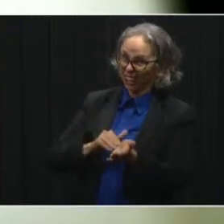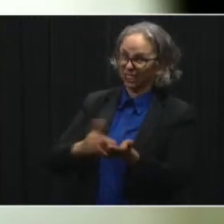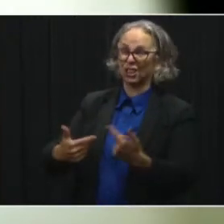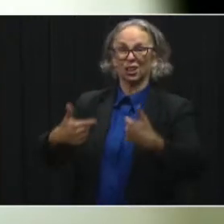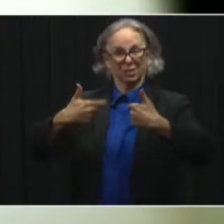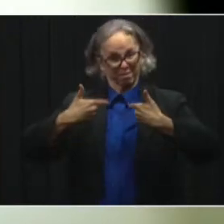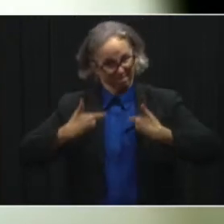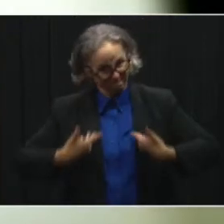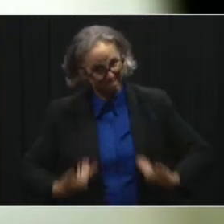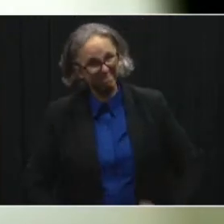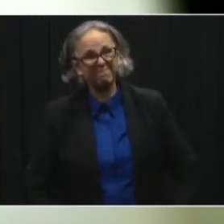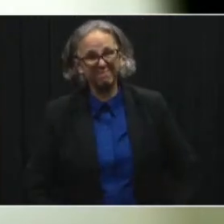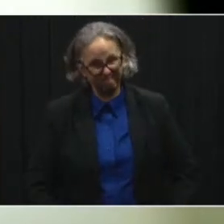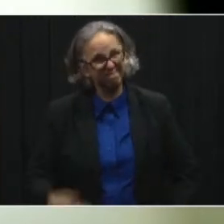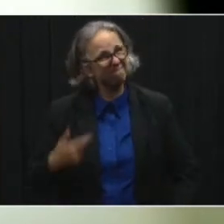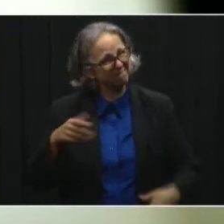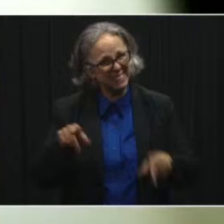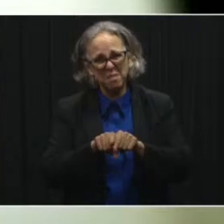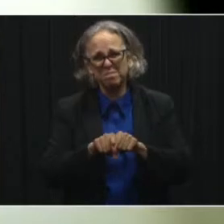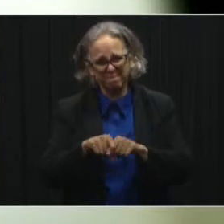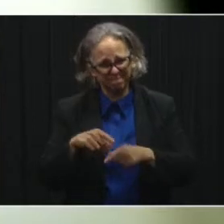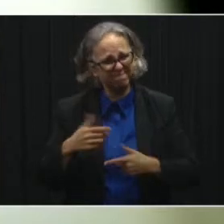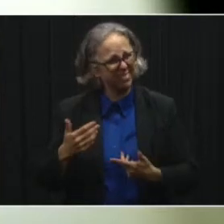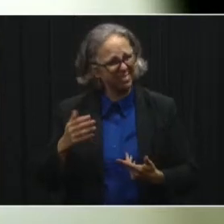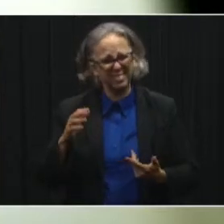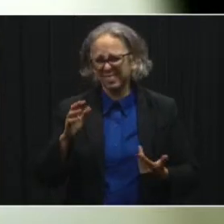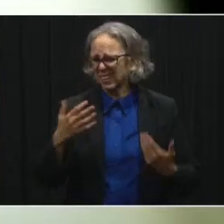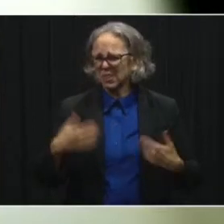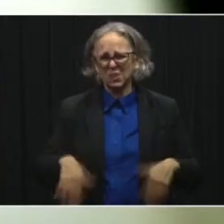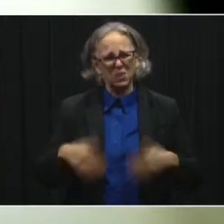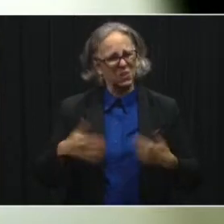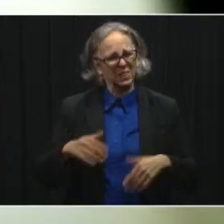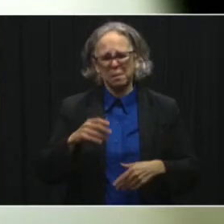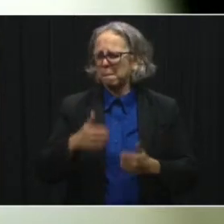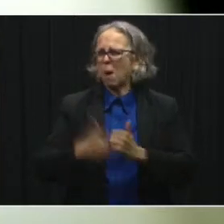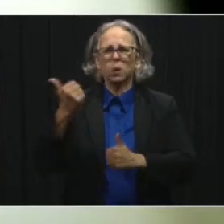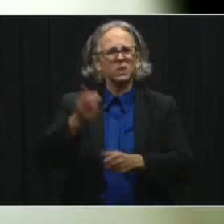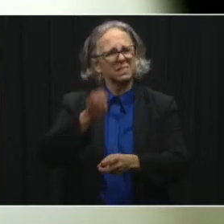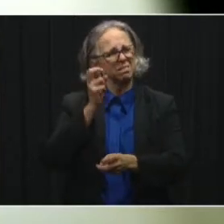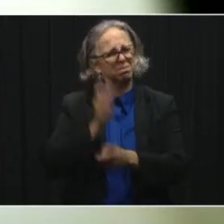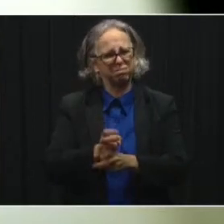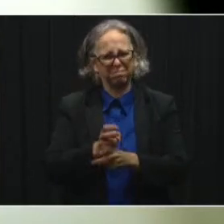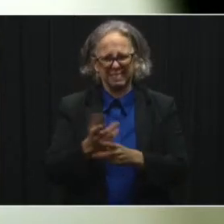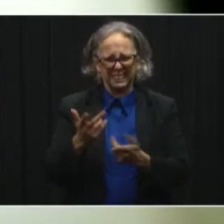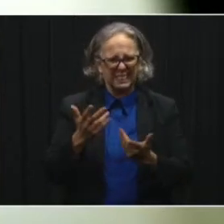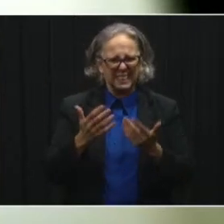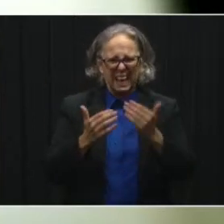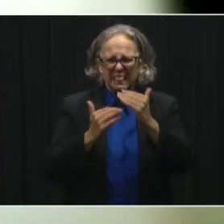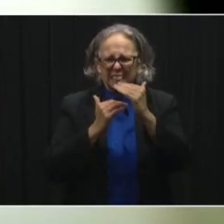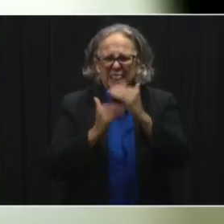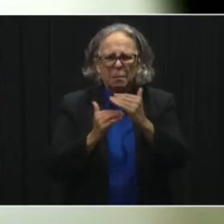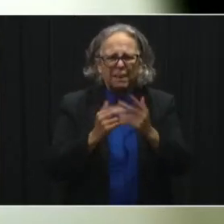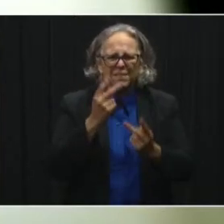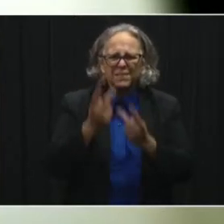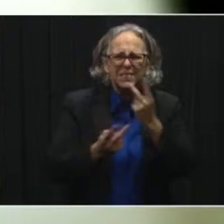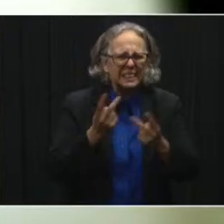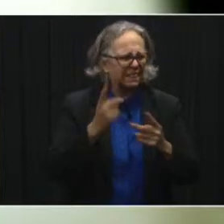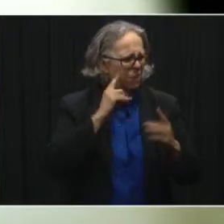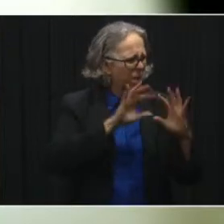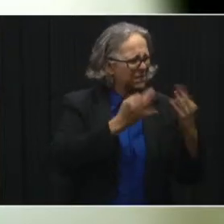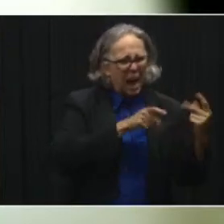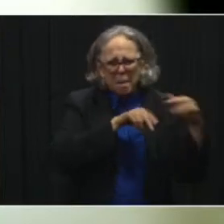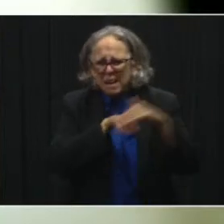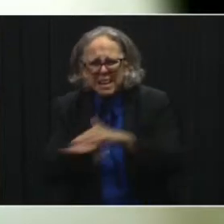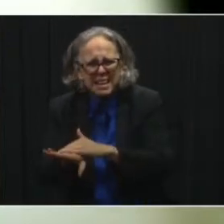That is probably the more difficult part, is the limited visitation that family can have when they can't go